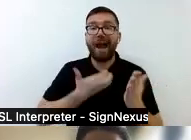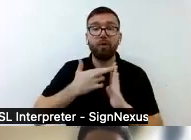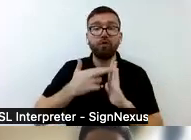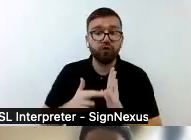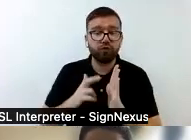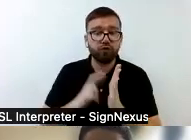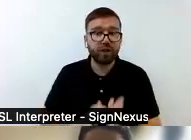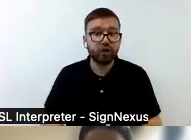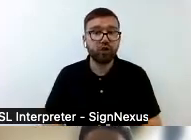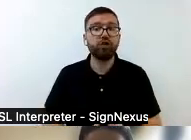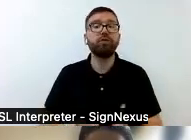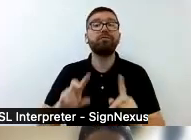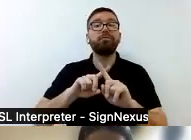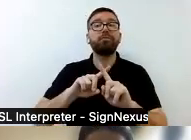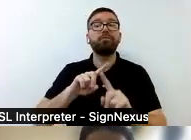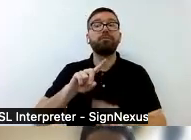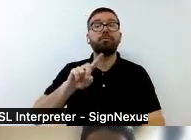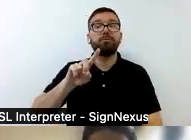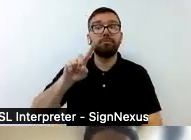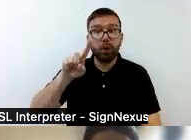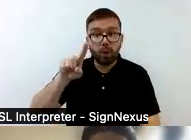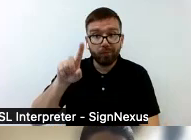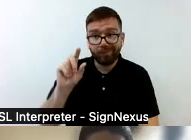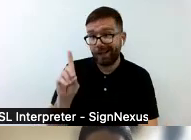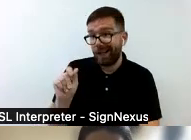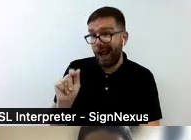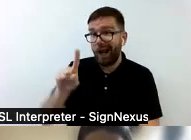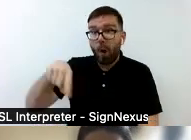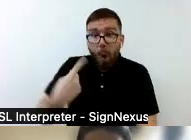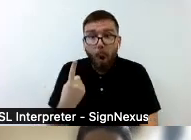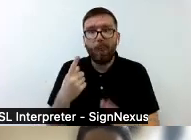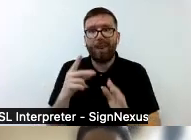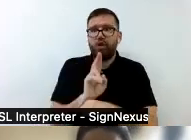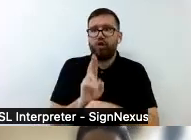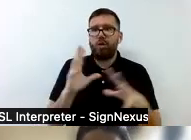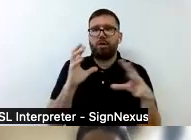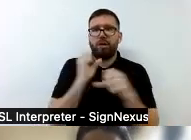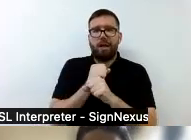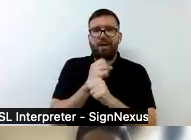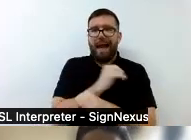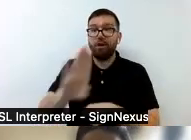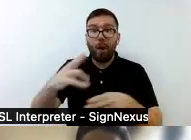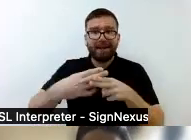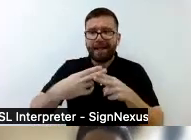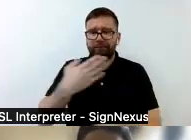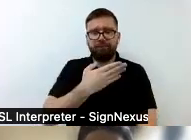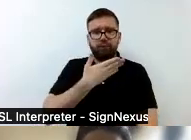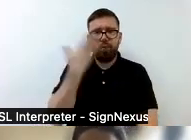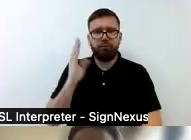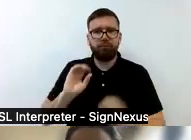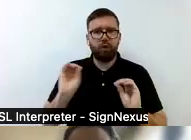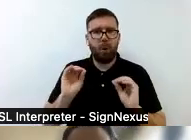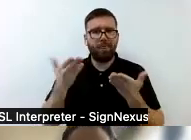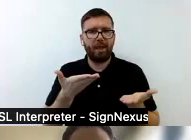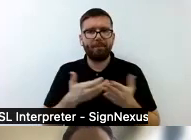be represented only in summary form, and your name will not be used in any report. Please note that while